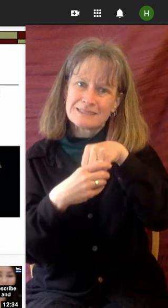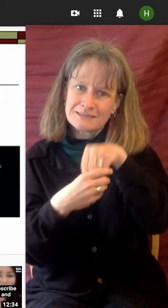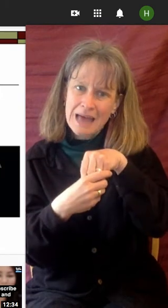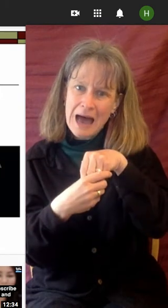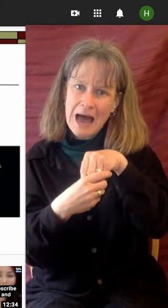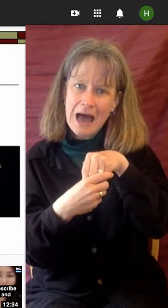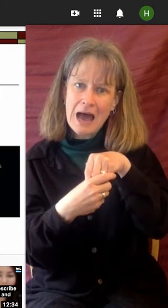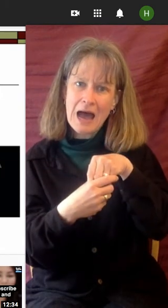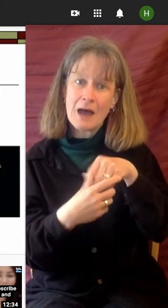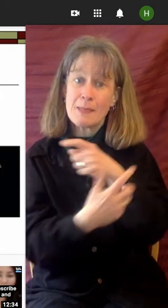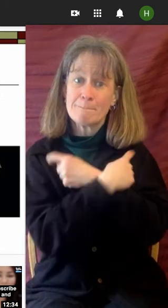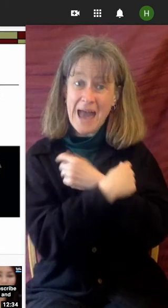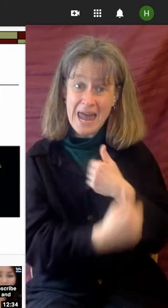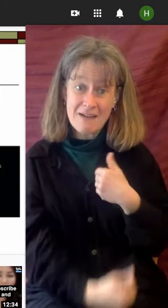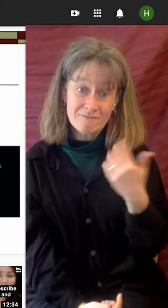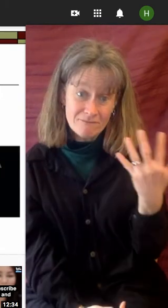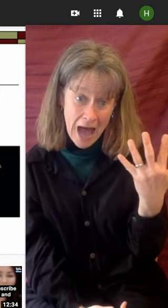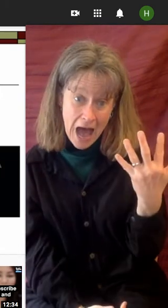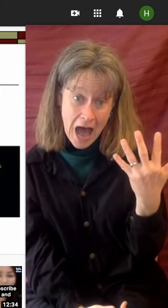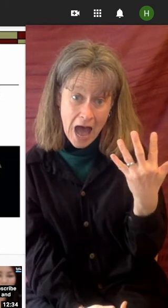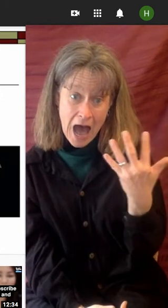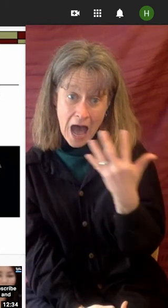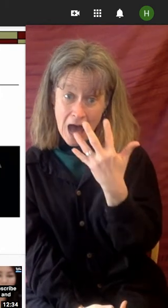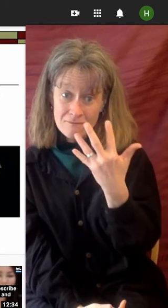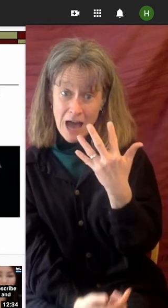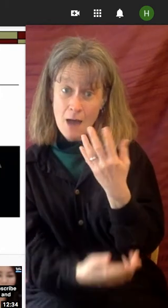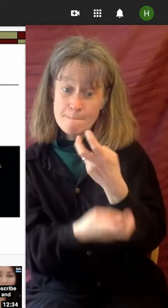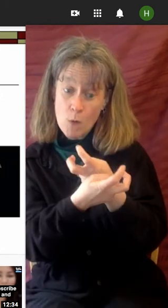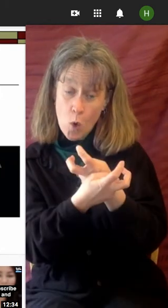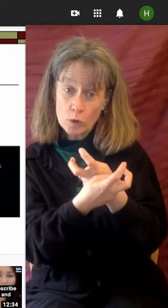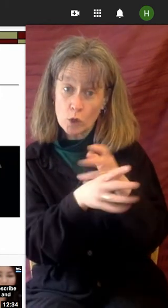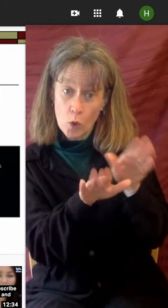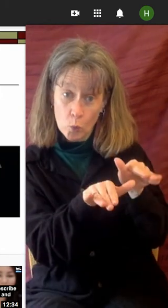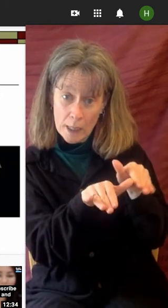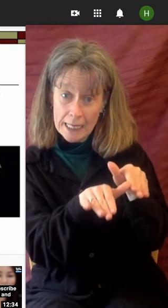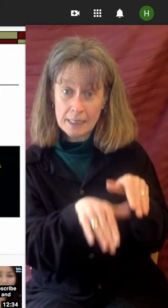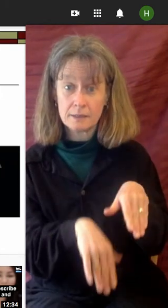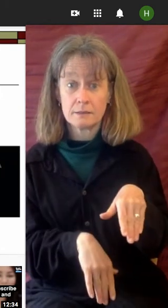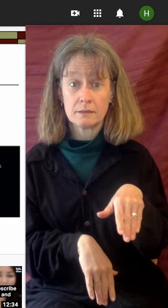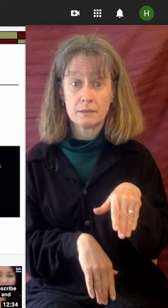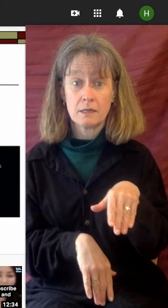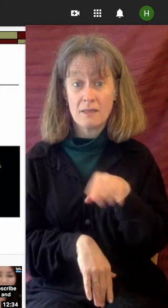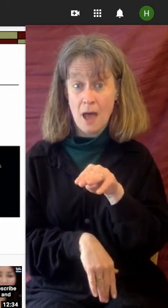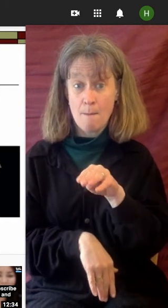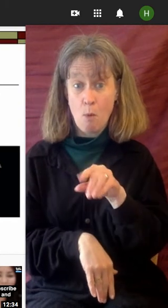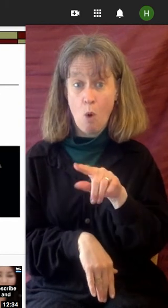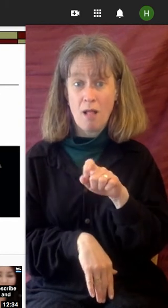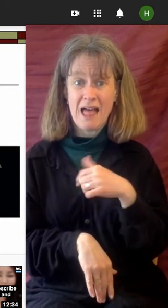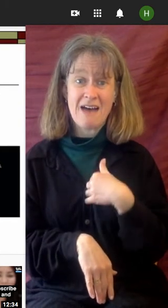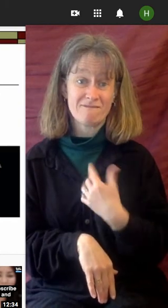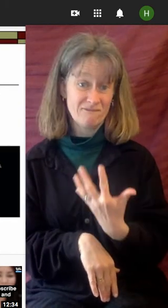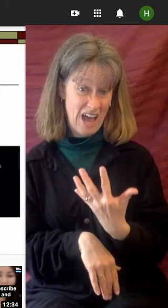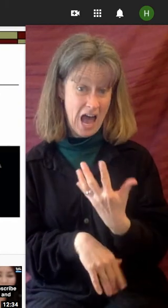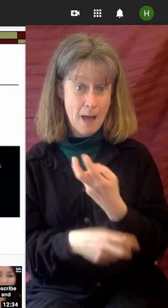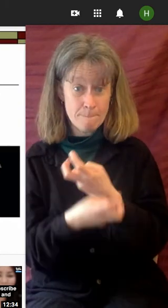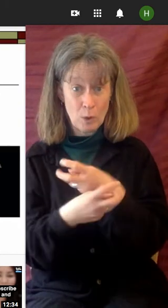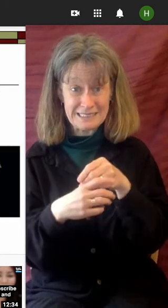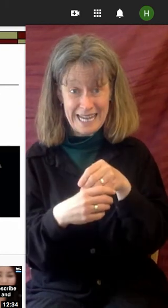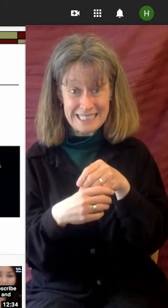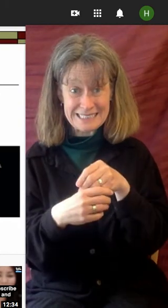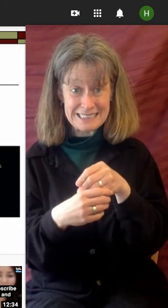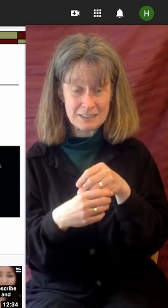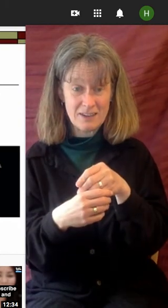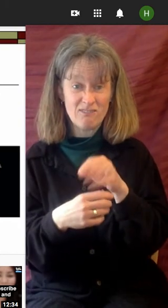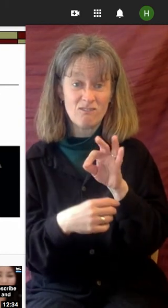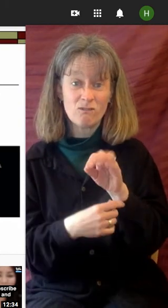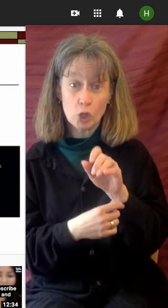its wings. A mole has 5 bones in its little hand that digs, and we have 5 fingers